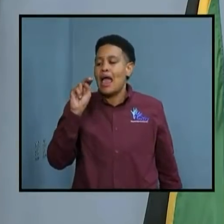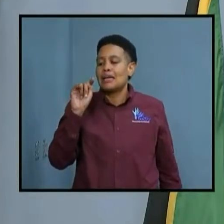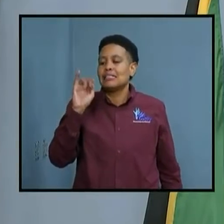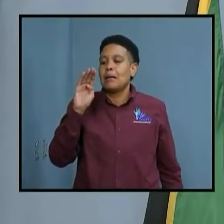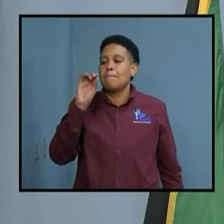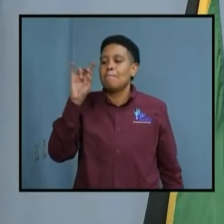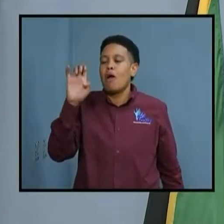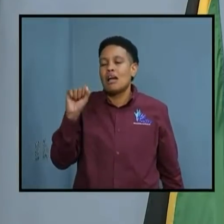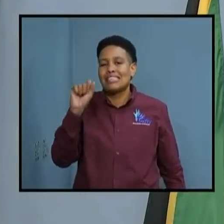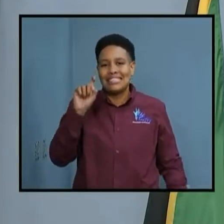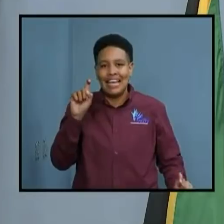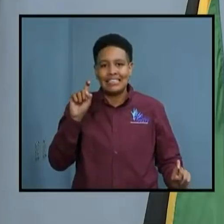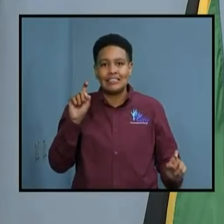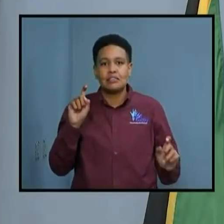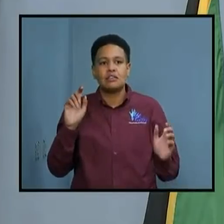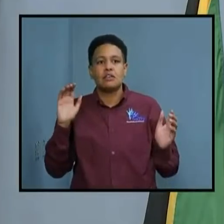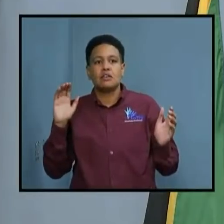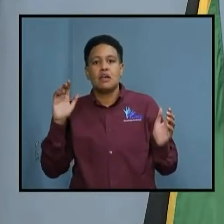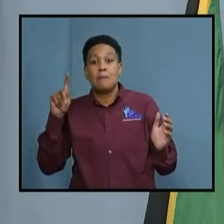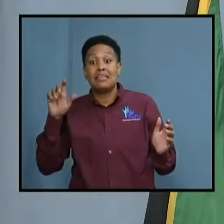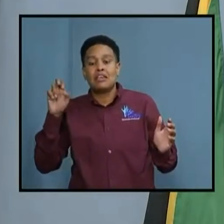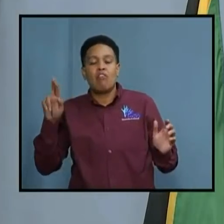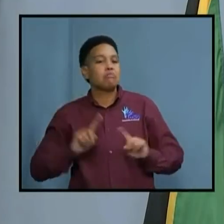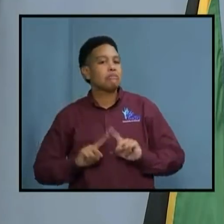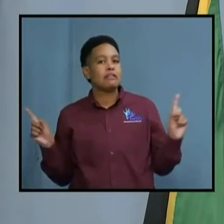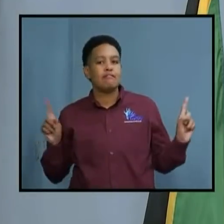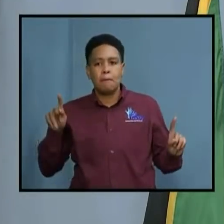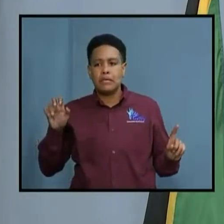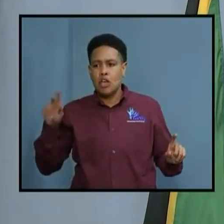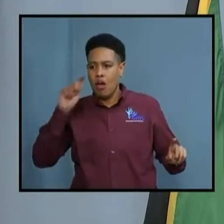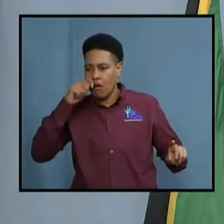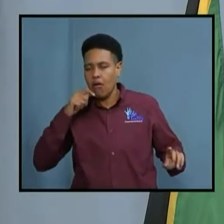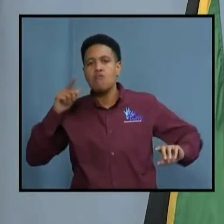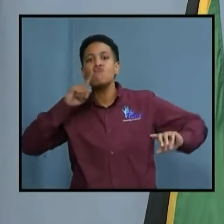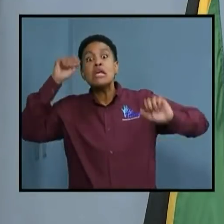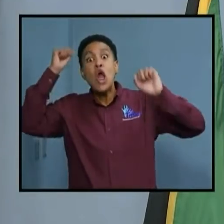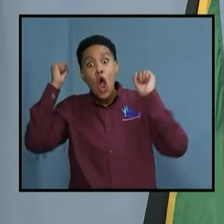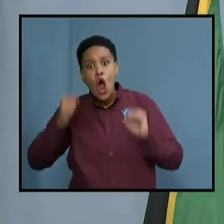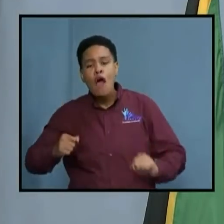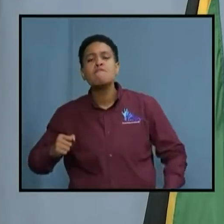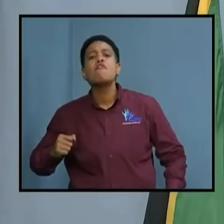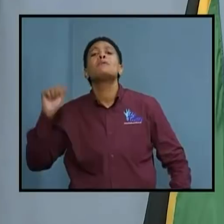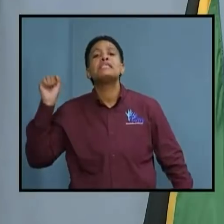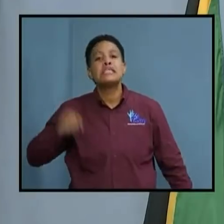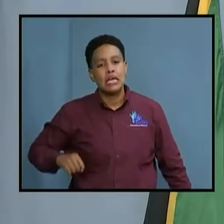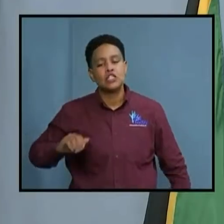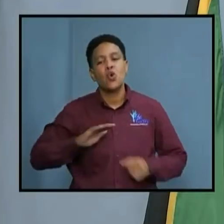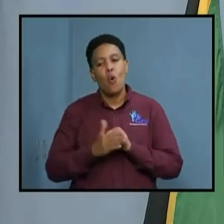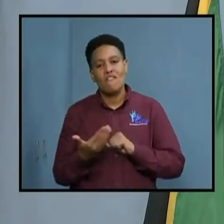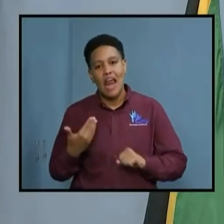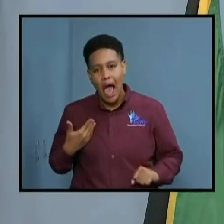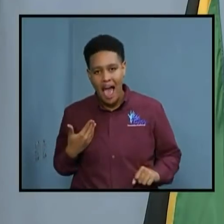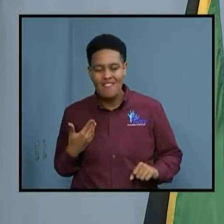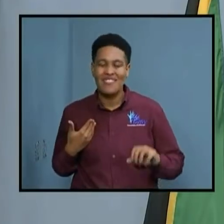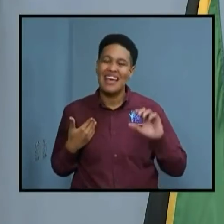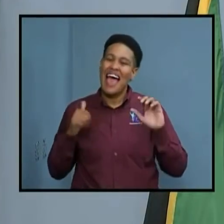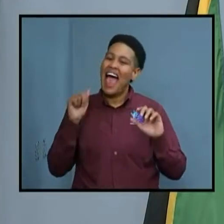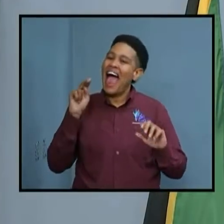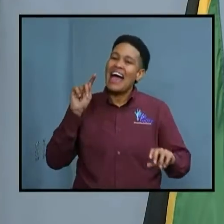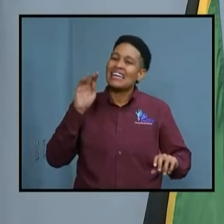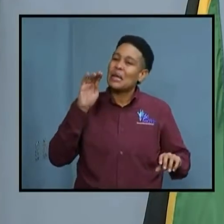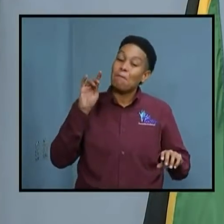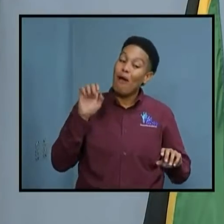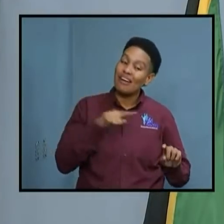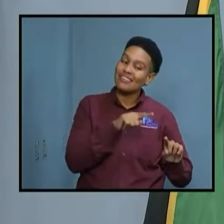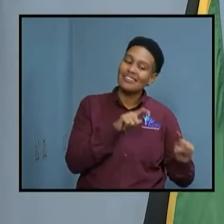with the PCR test, which is a test that we do to confirm whether or not someone has the virus, as opposed to an antibody